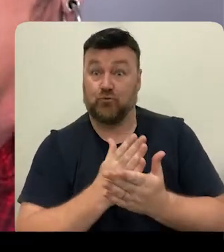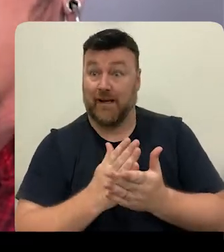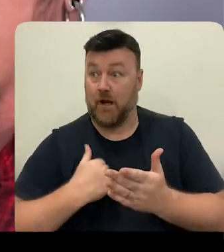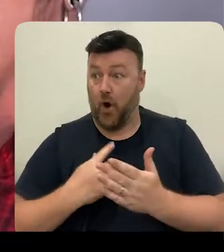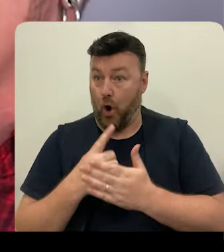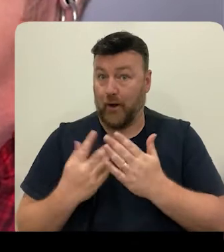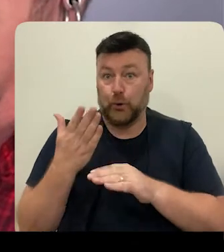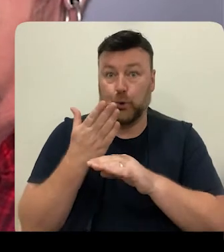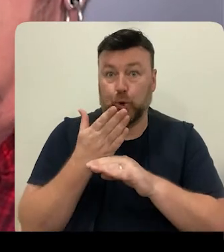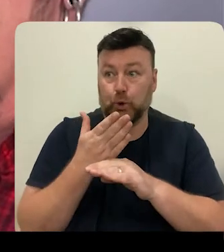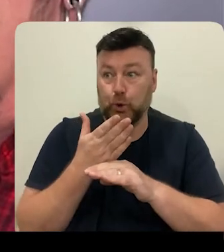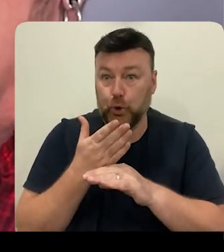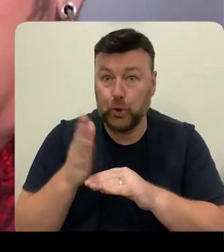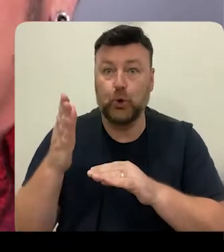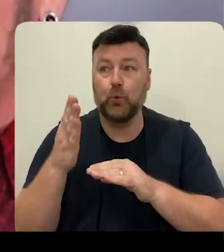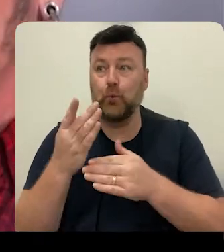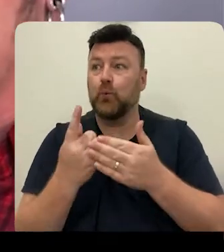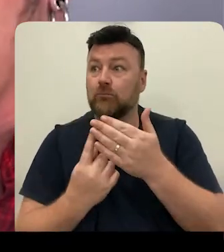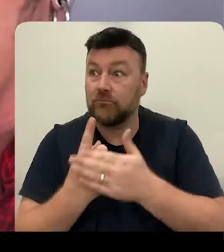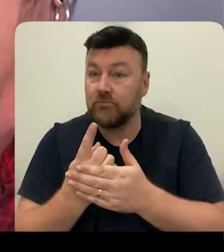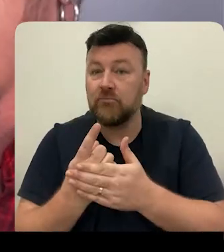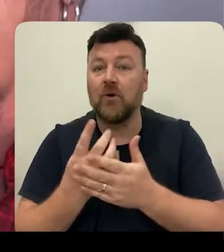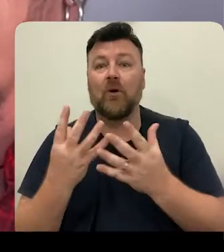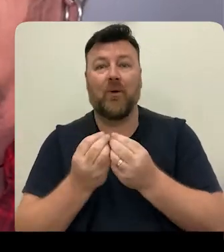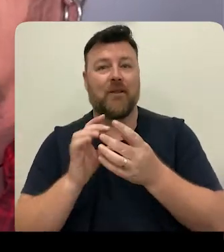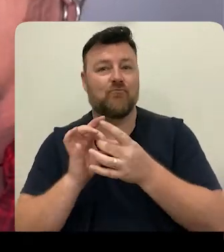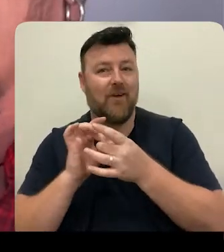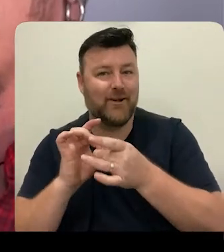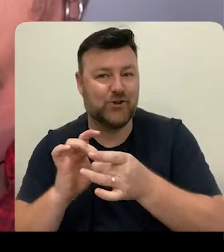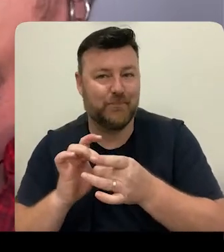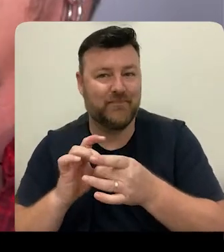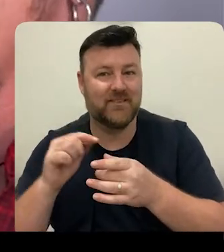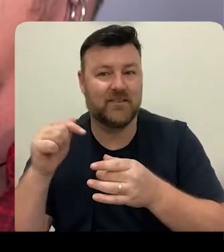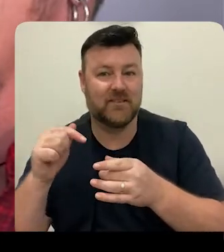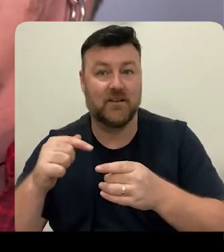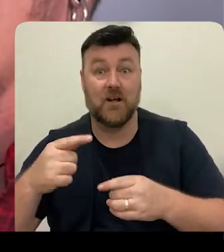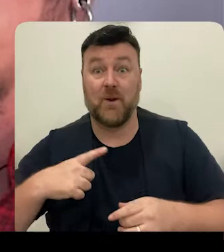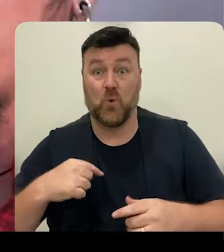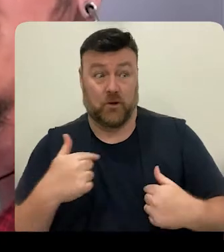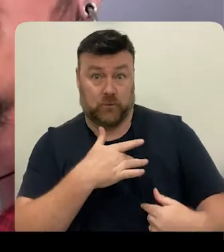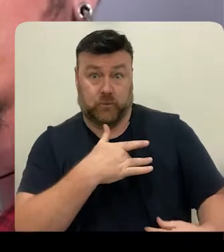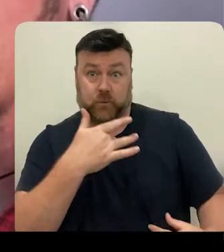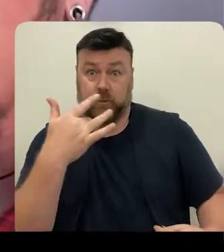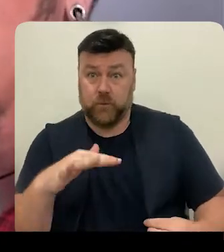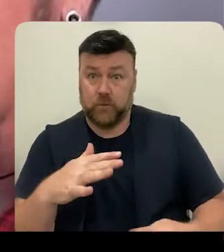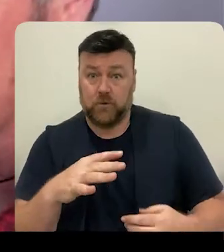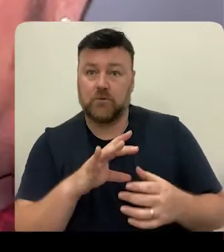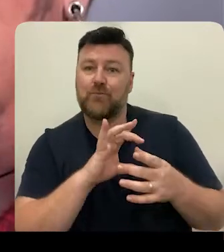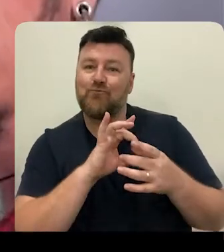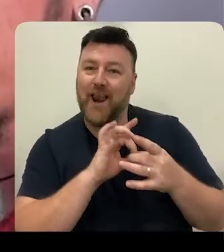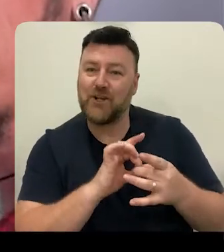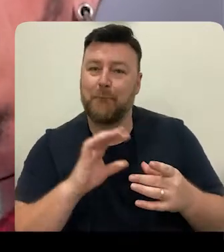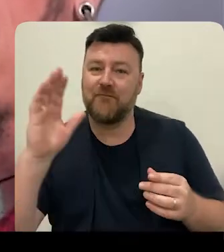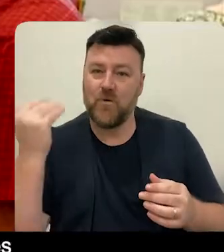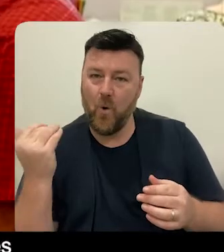have a new experience in relationship with someone, because I was wounded, for example, in